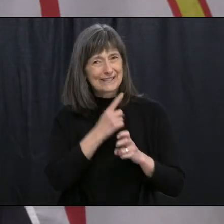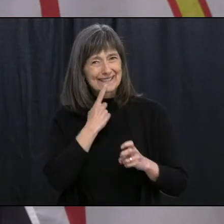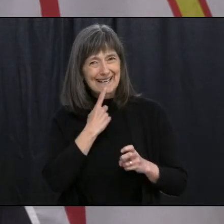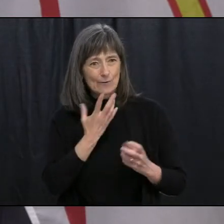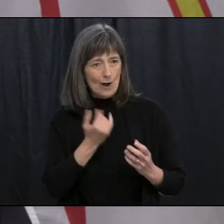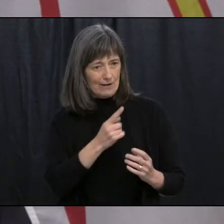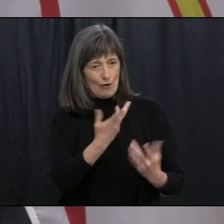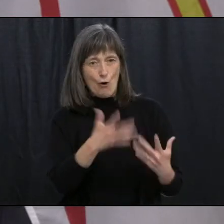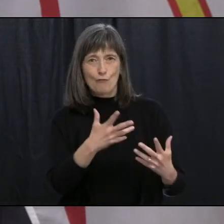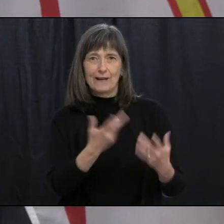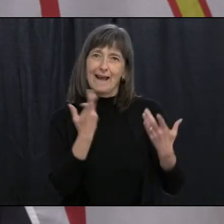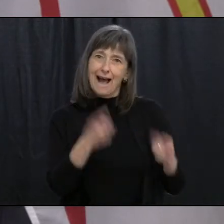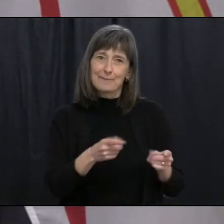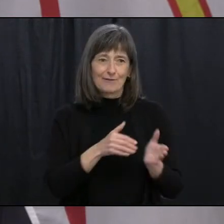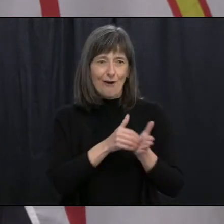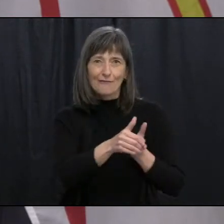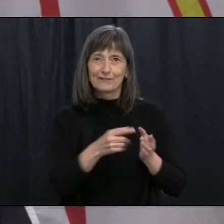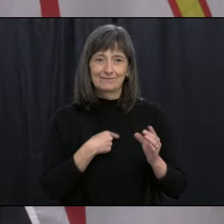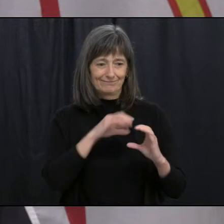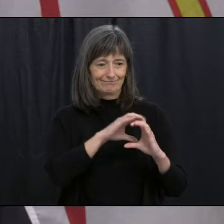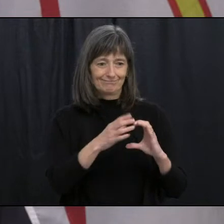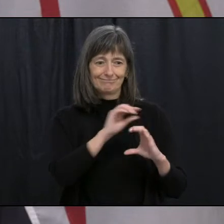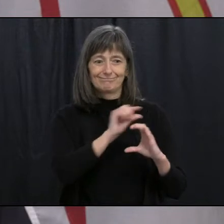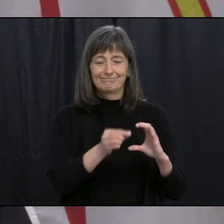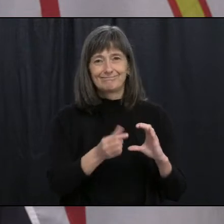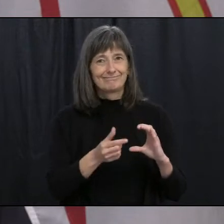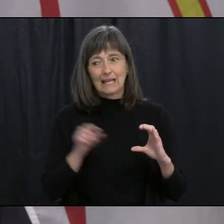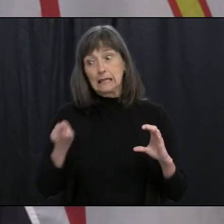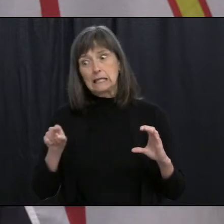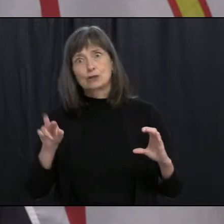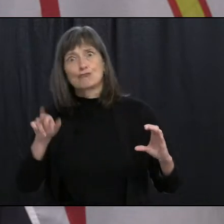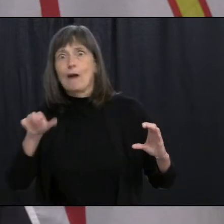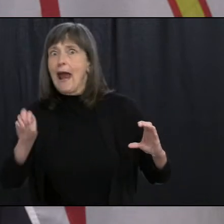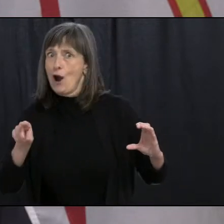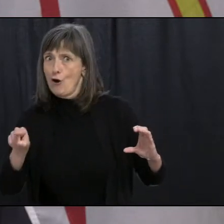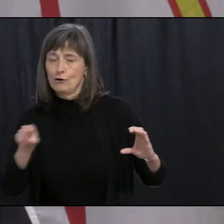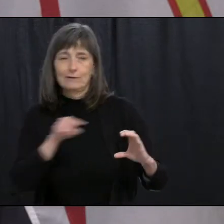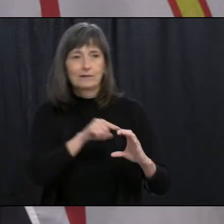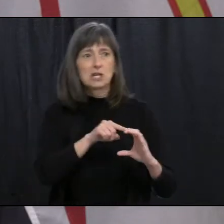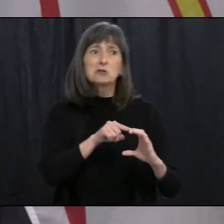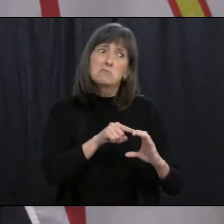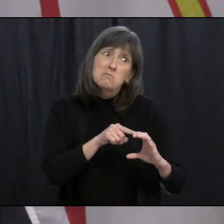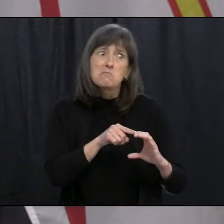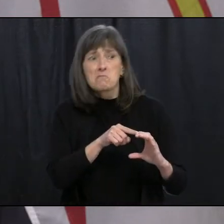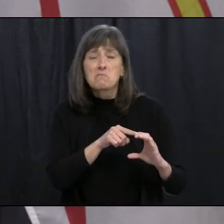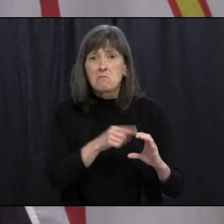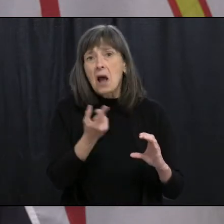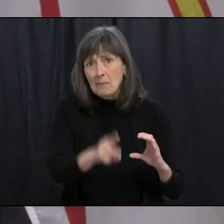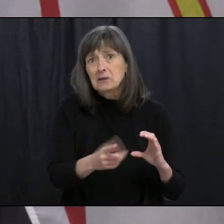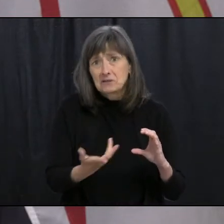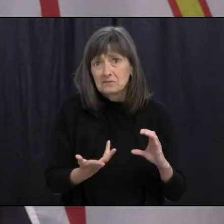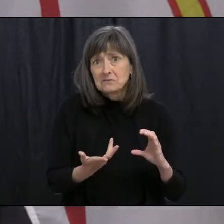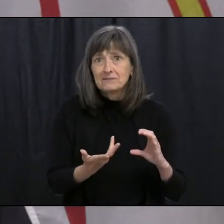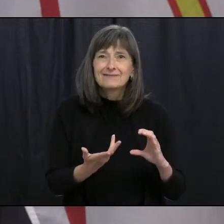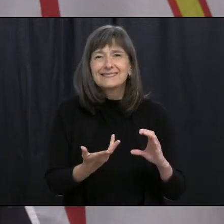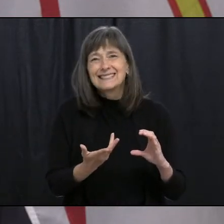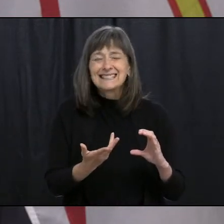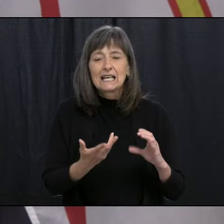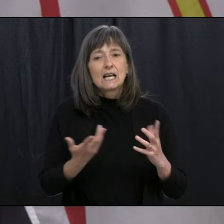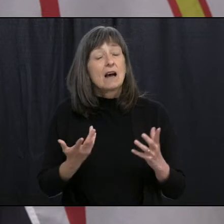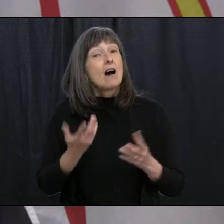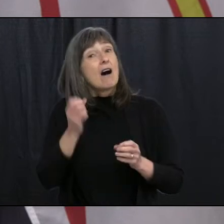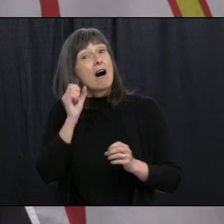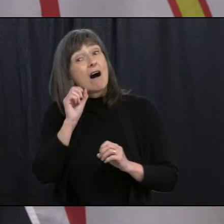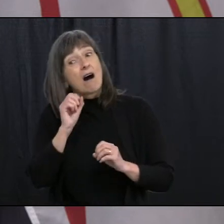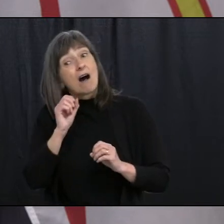those questions haven't been answered yet, but what and most of the evidence is coming out of the United States